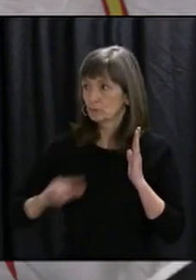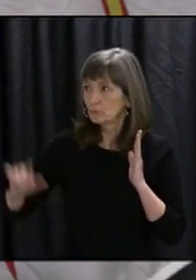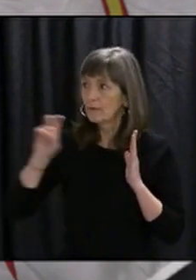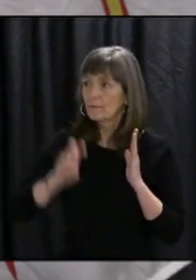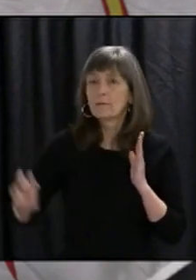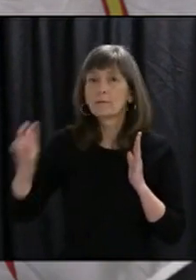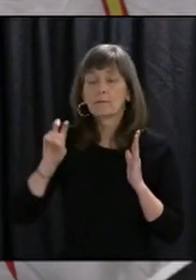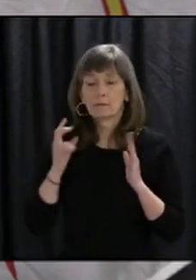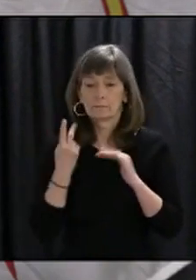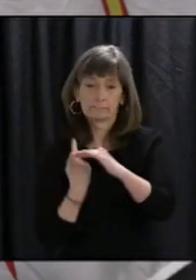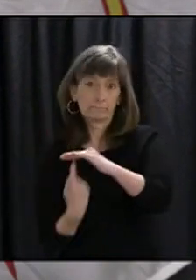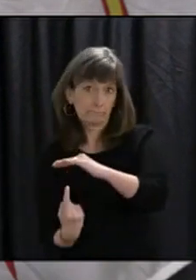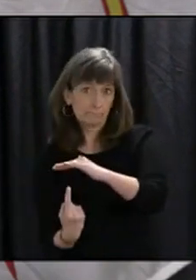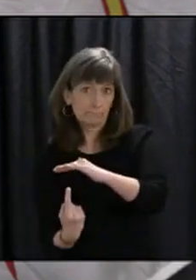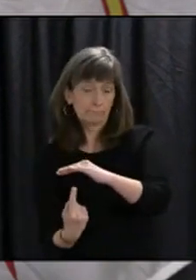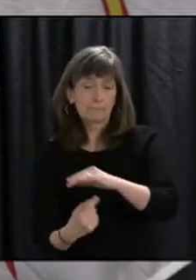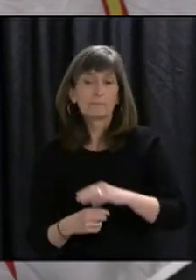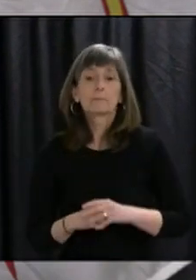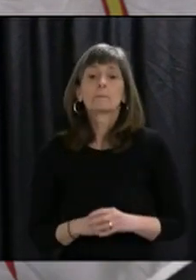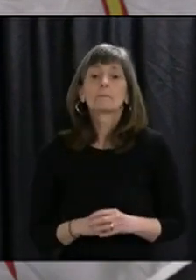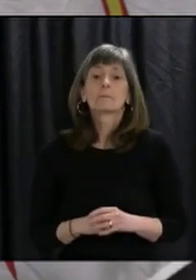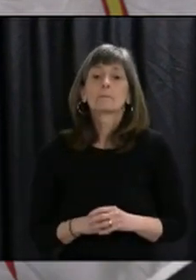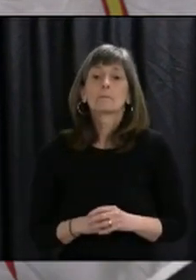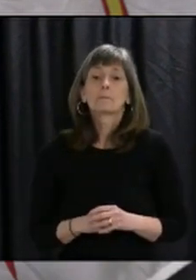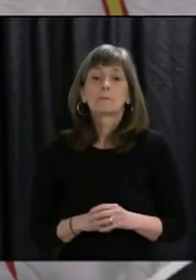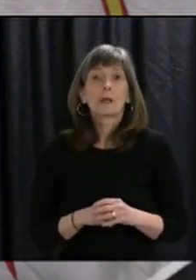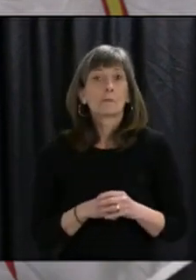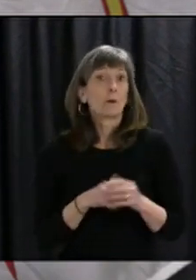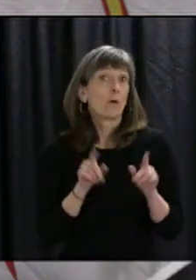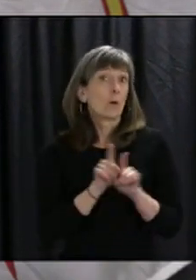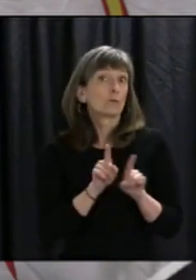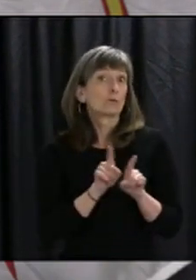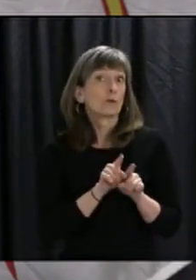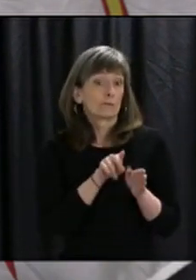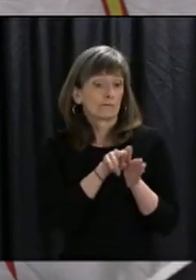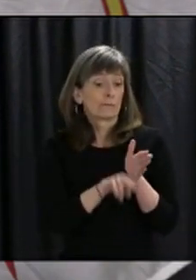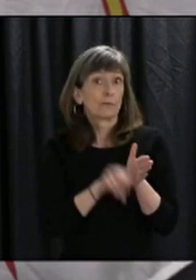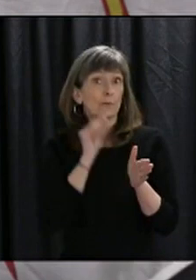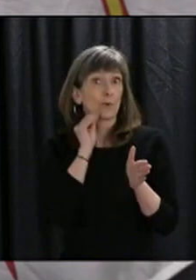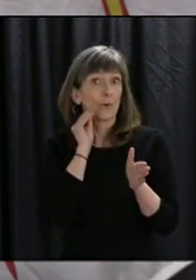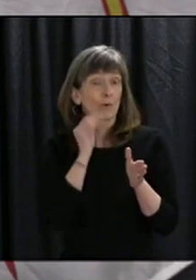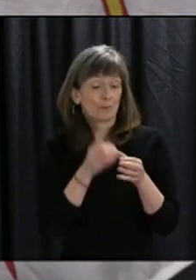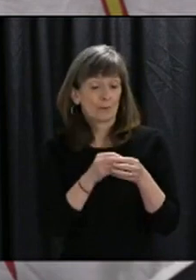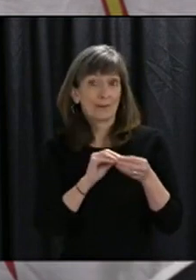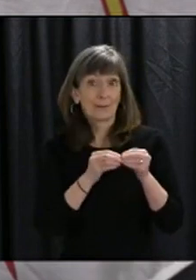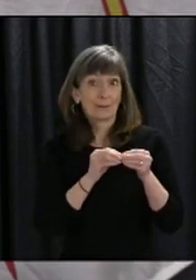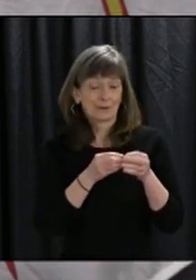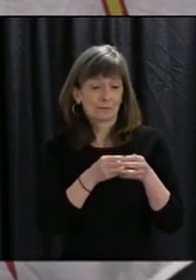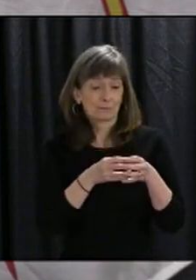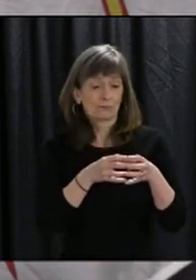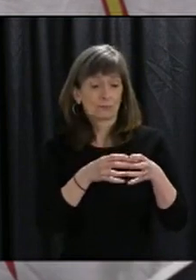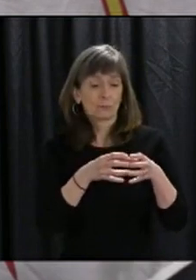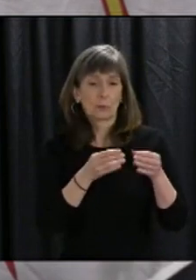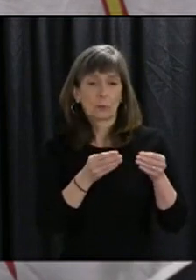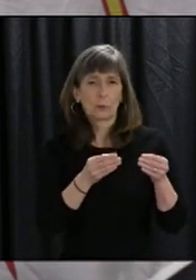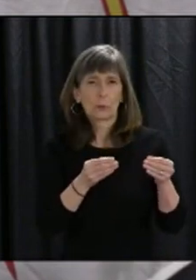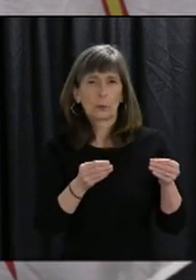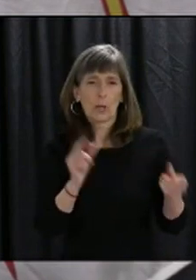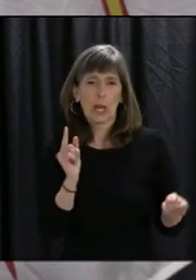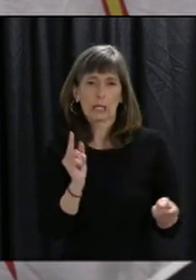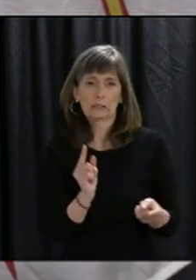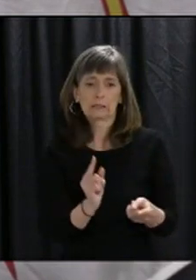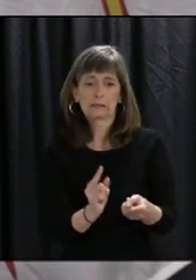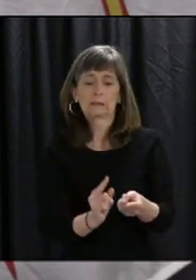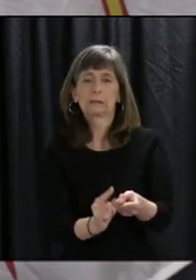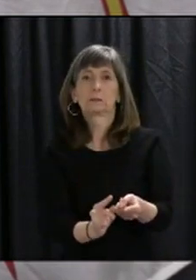people. We've seen the funeral home cluster has now started to die down. So we